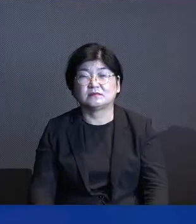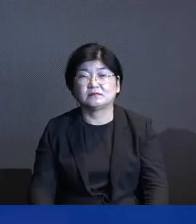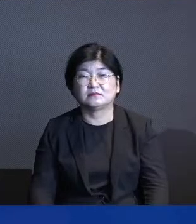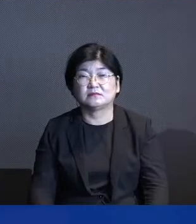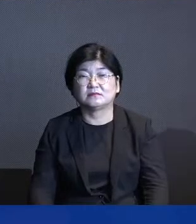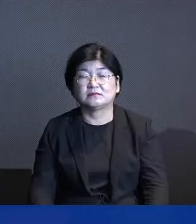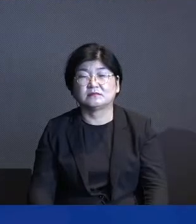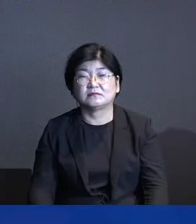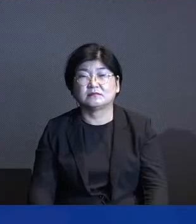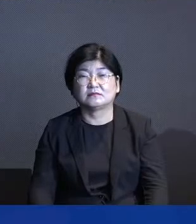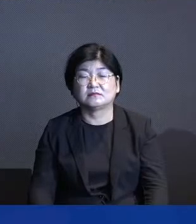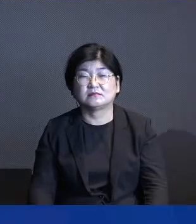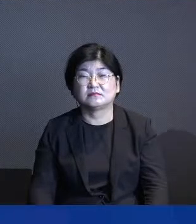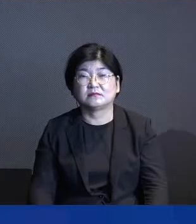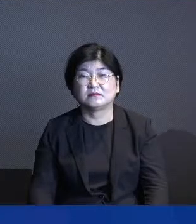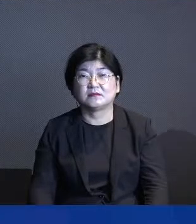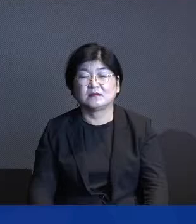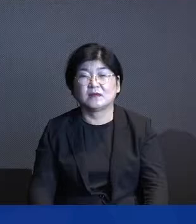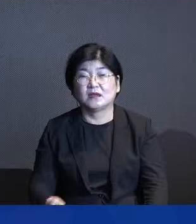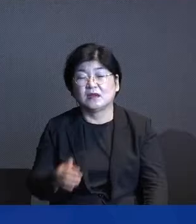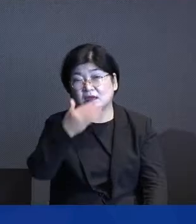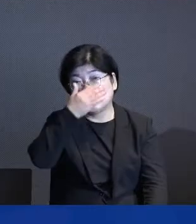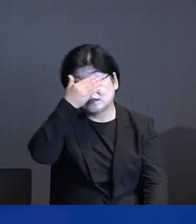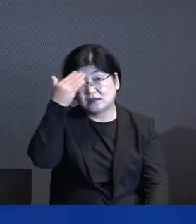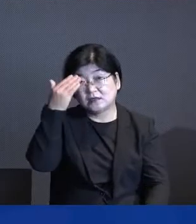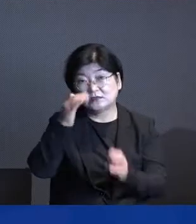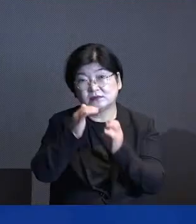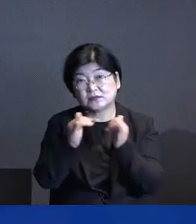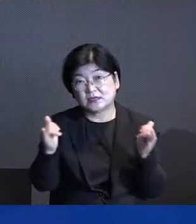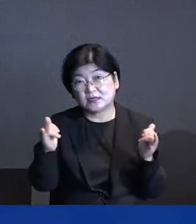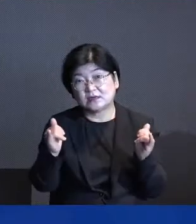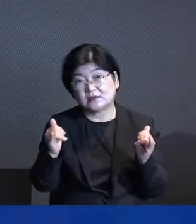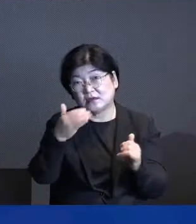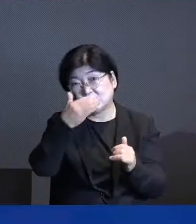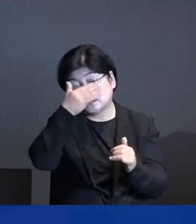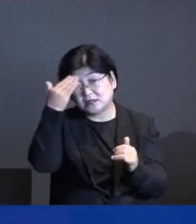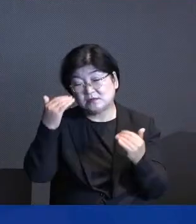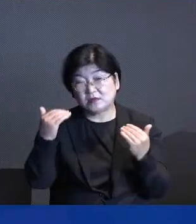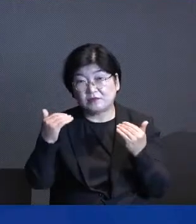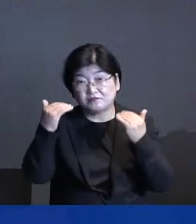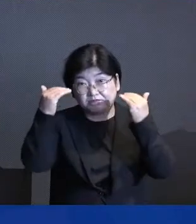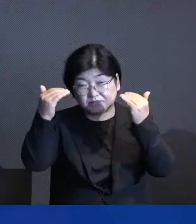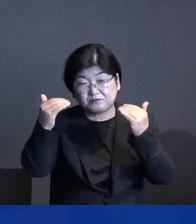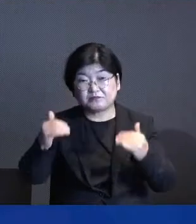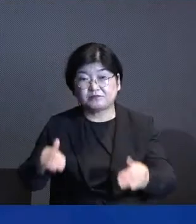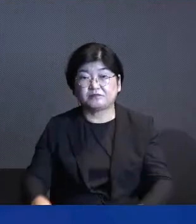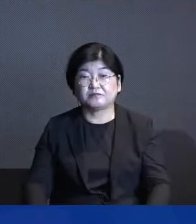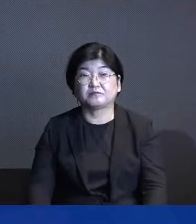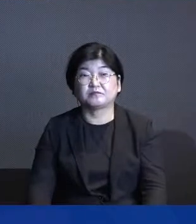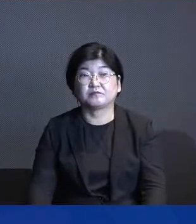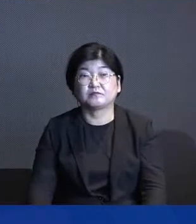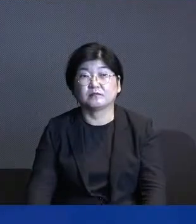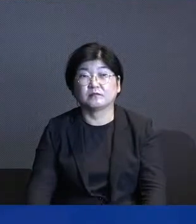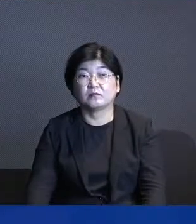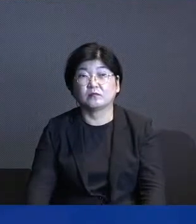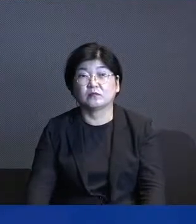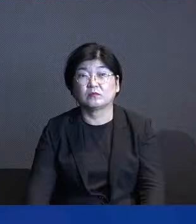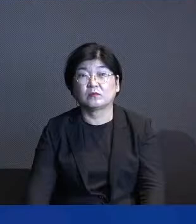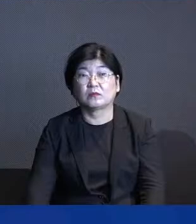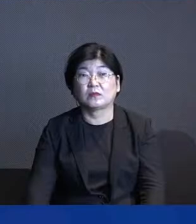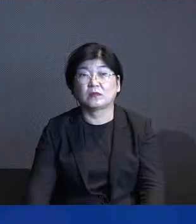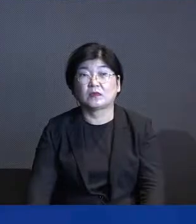when a young person, adult, and an older senior, let's say just a senior